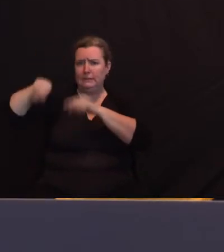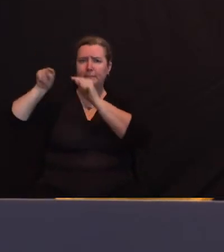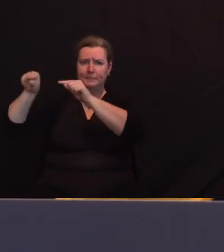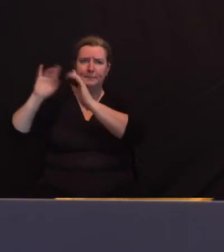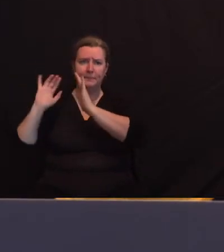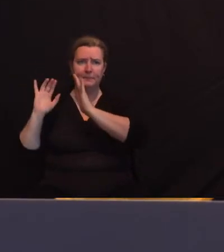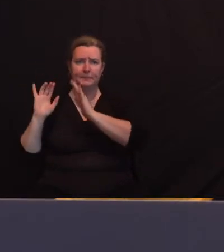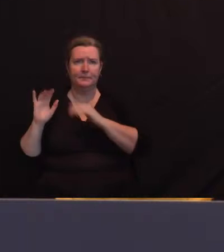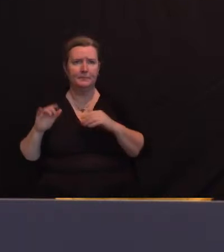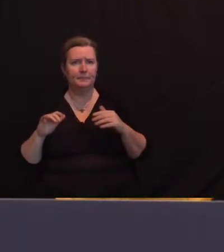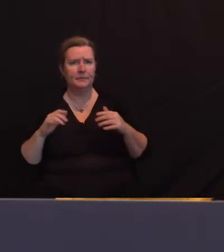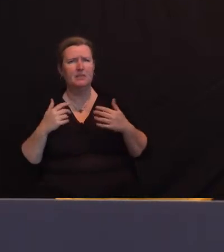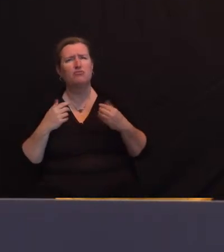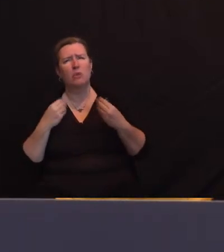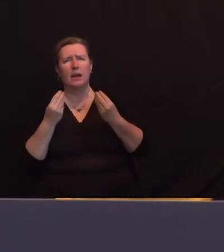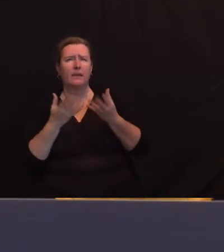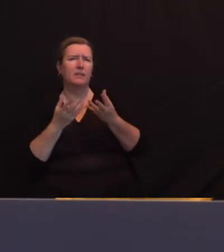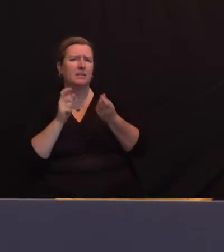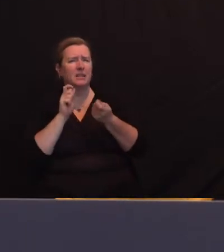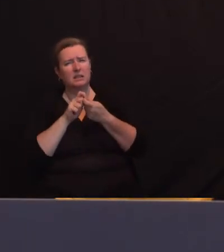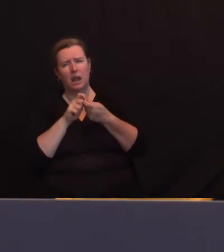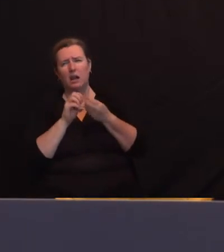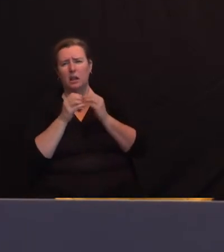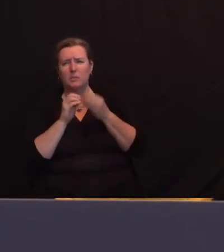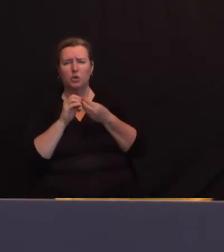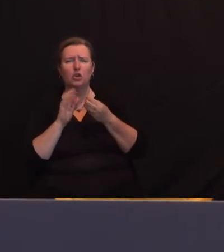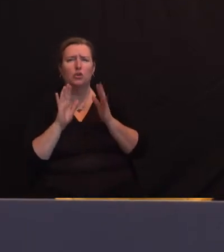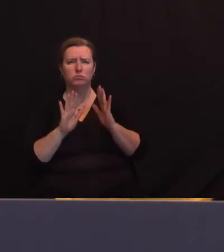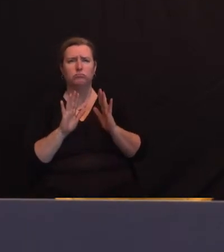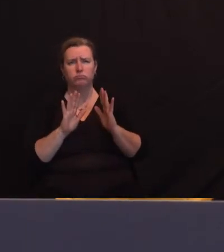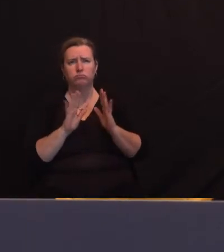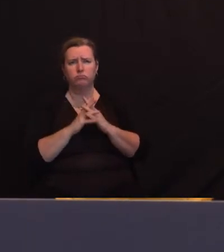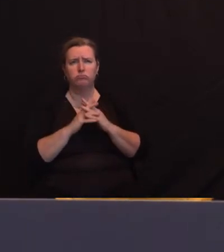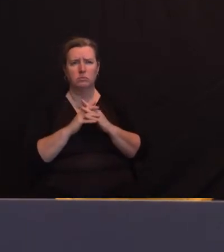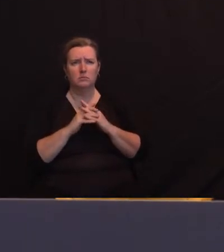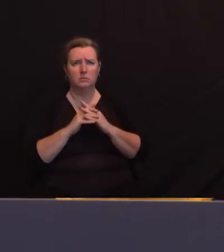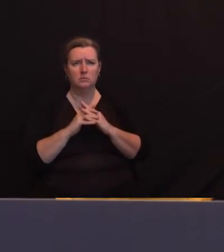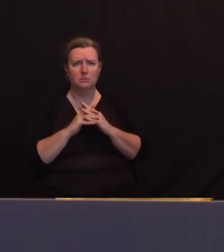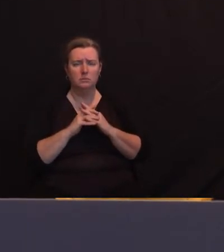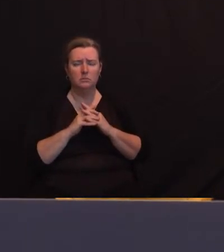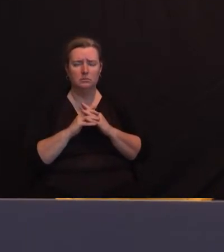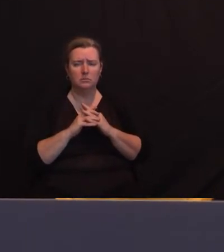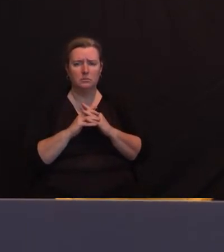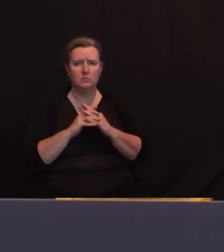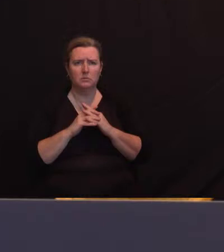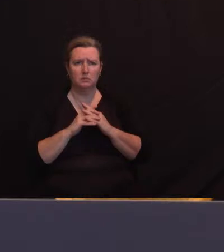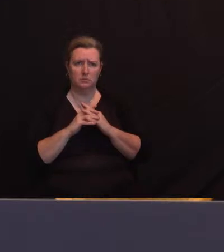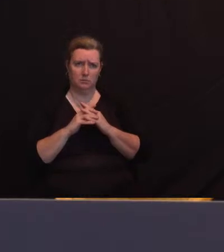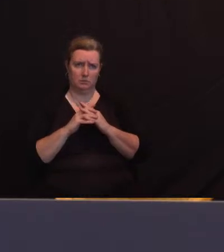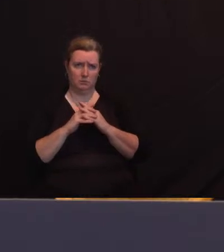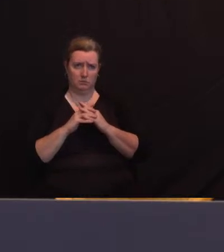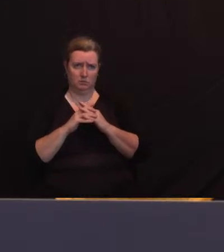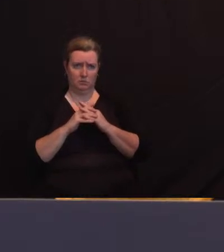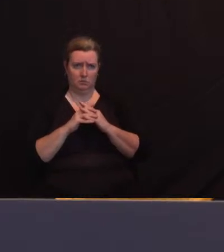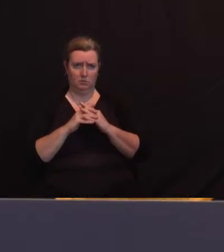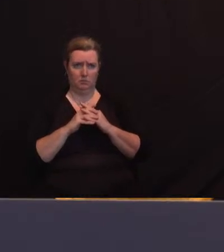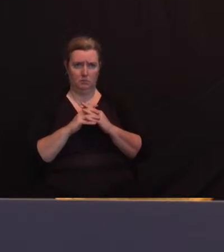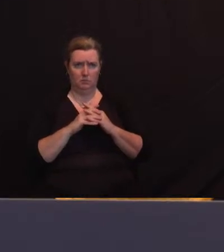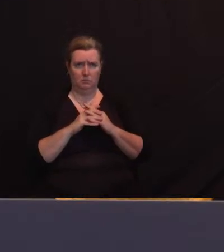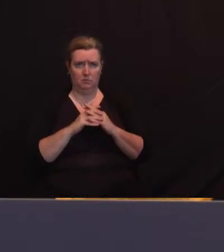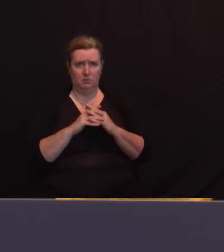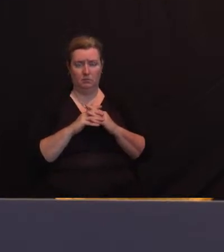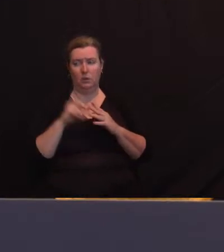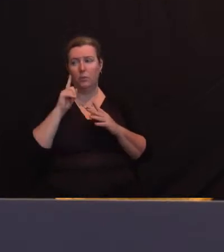number for you and update that, we will. I'm not sure the degree of difficulty. On the refugees, how